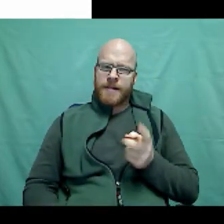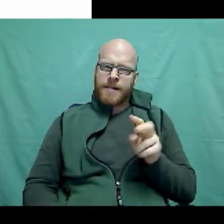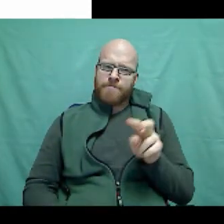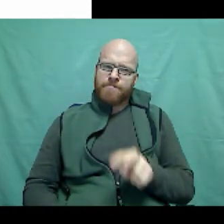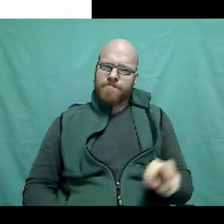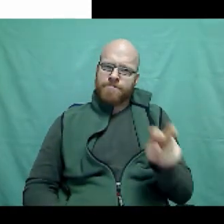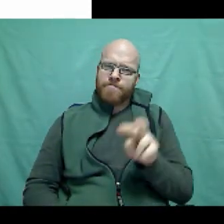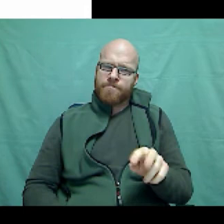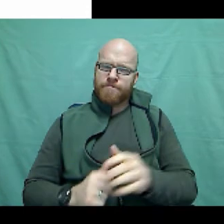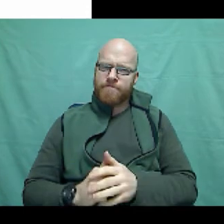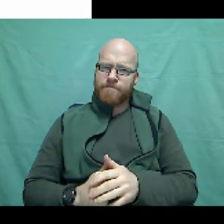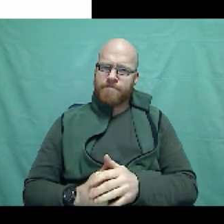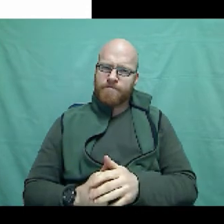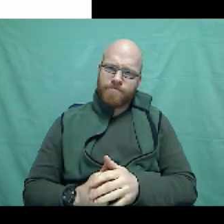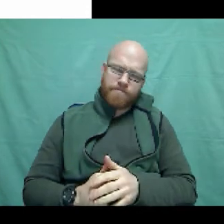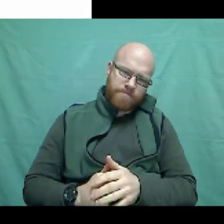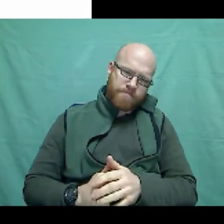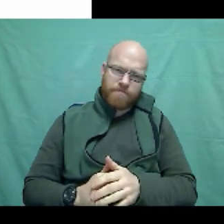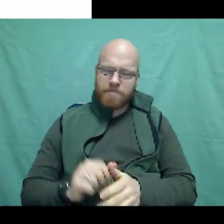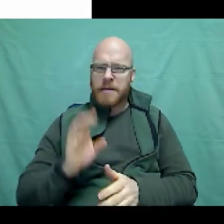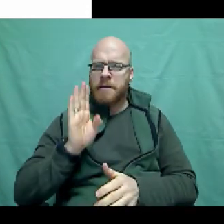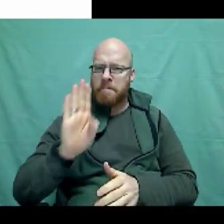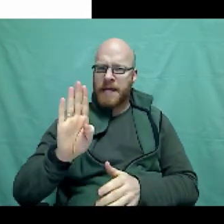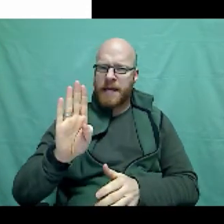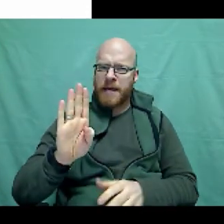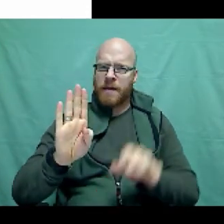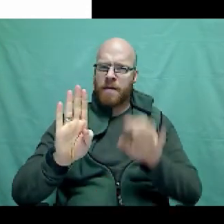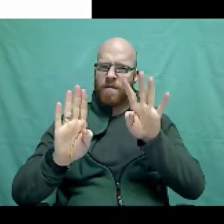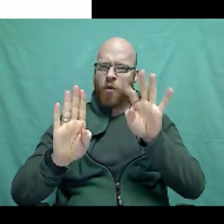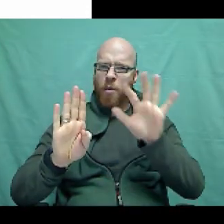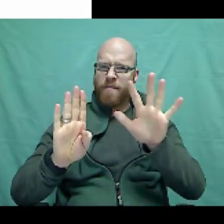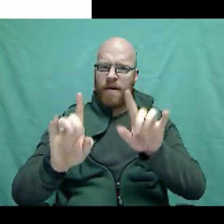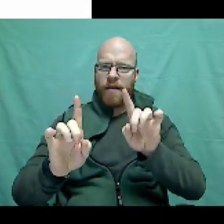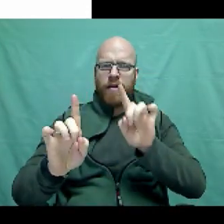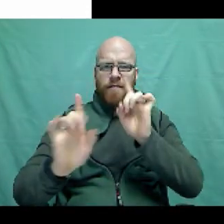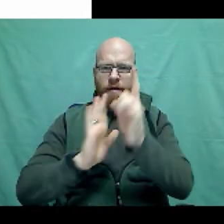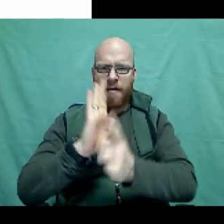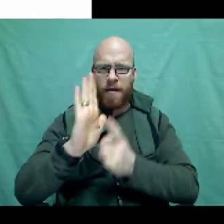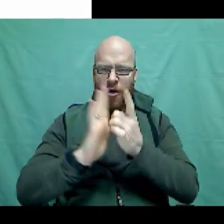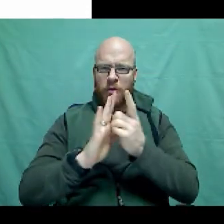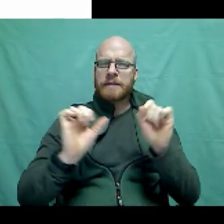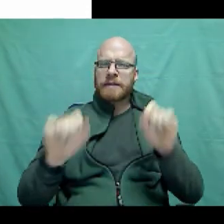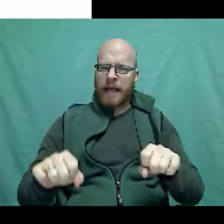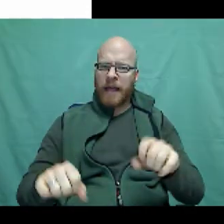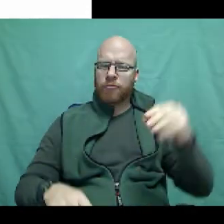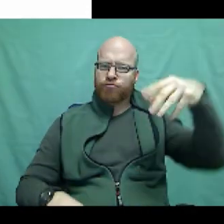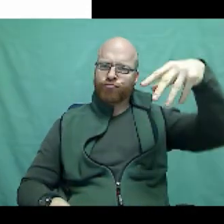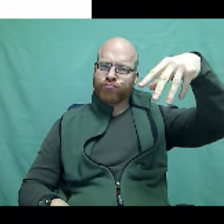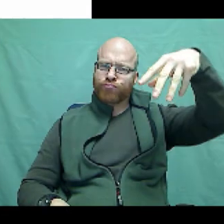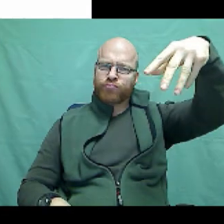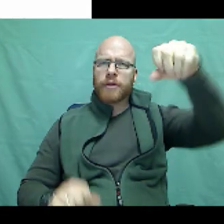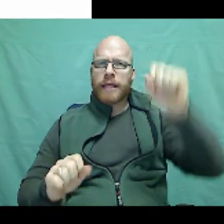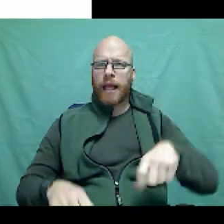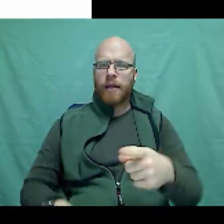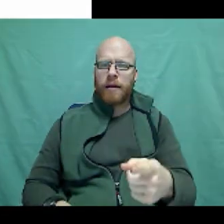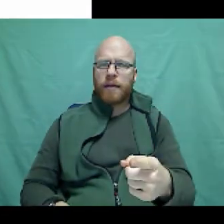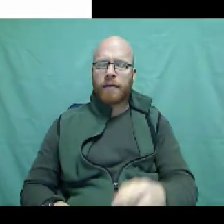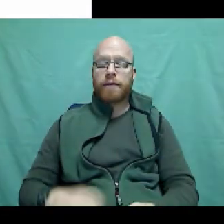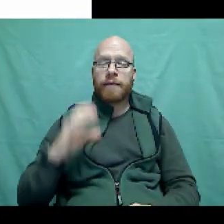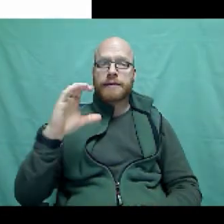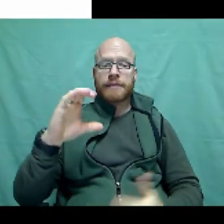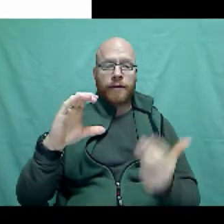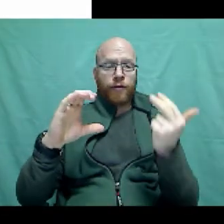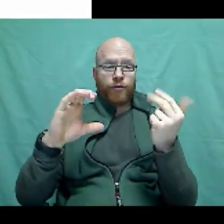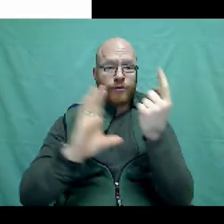As I look at it, I can say, well, let's look at B, 4.5 hours. Oh, that's possible.